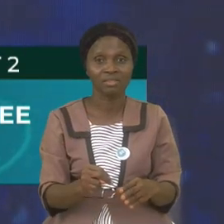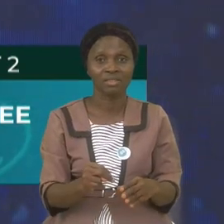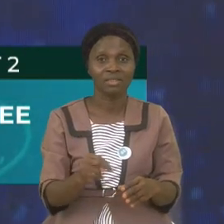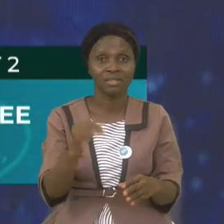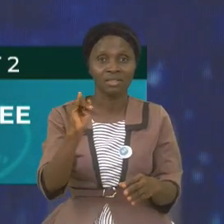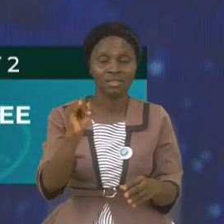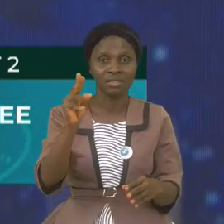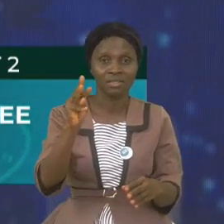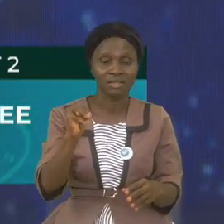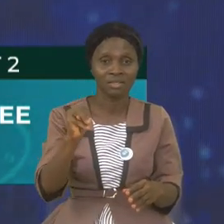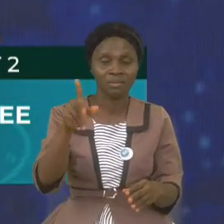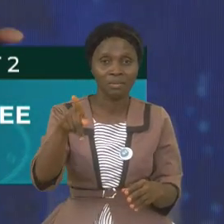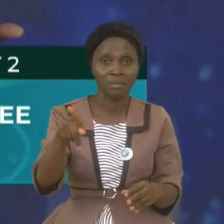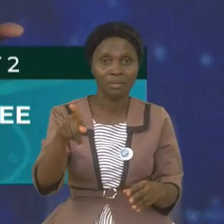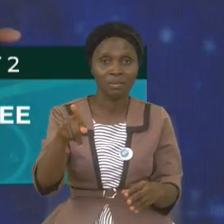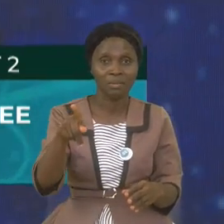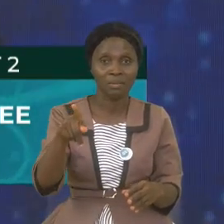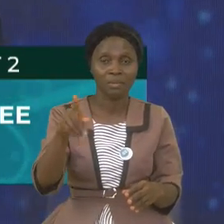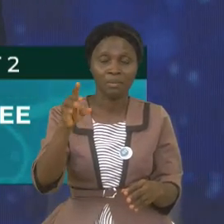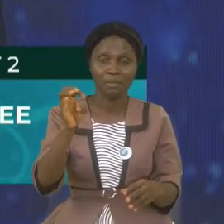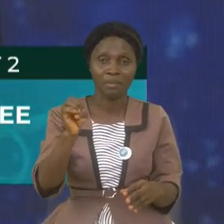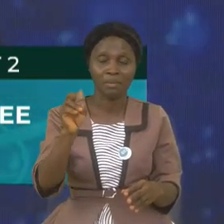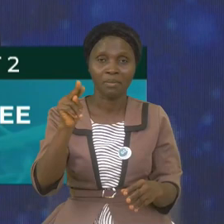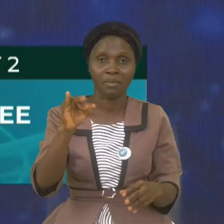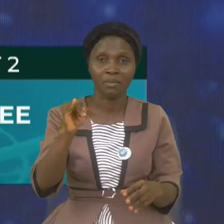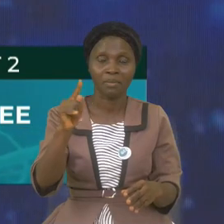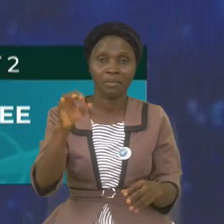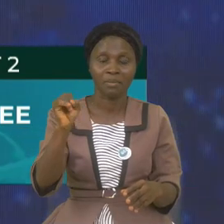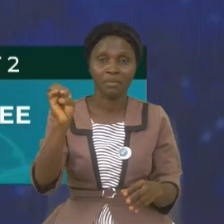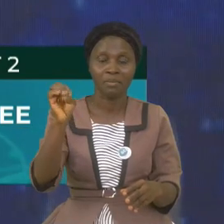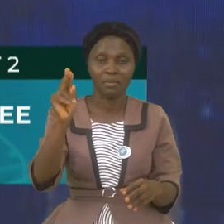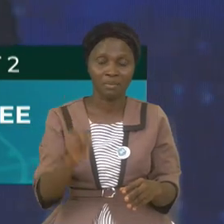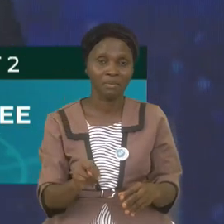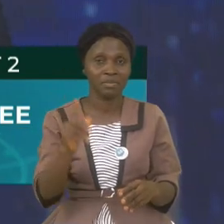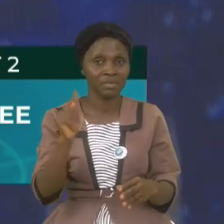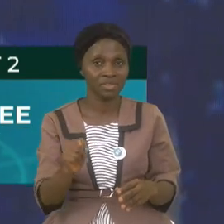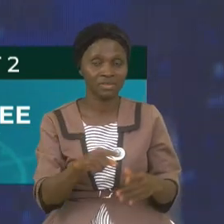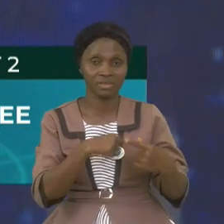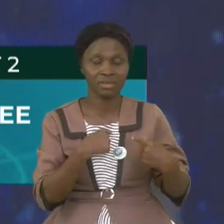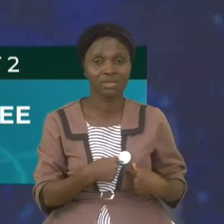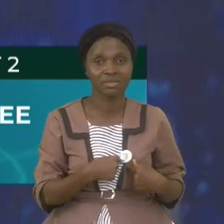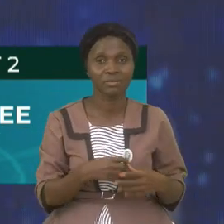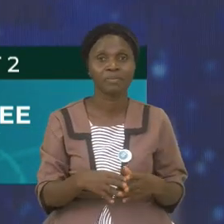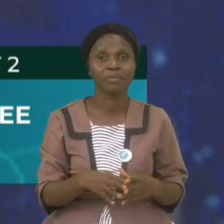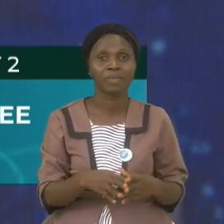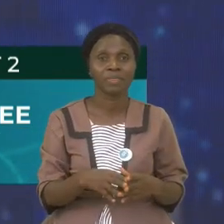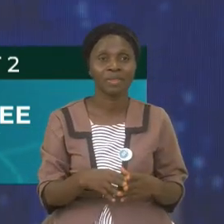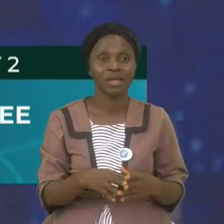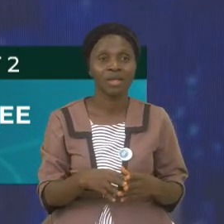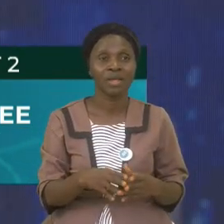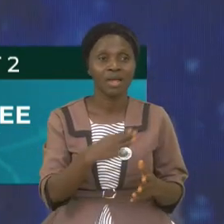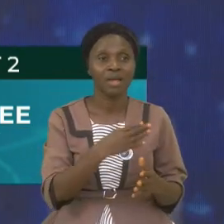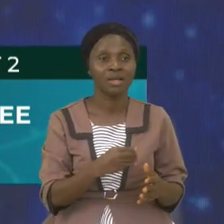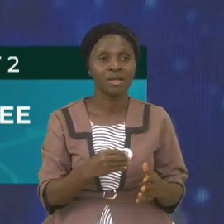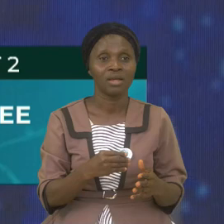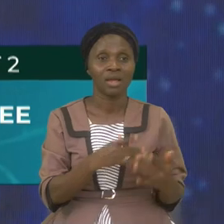unto thyself wrath against the day of wrath and revelation of the